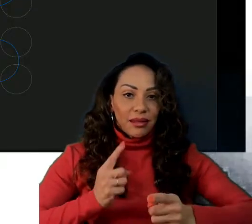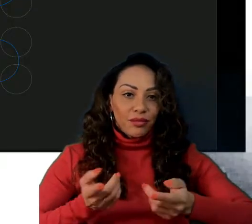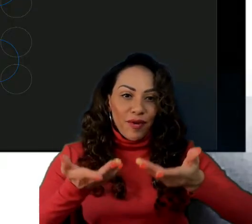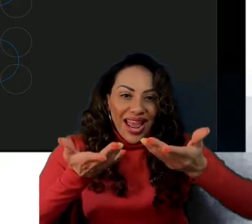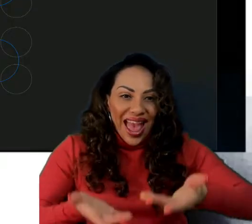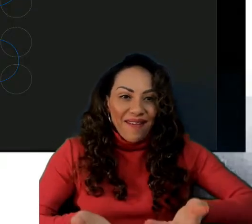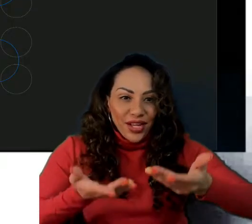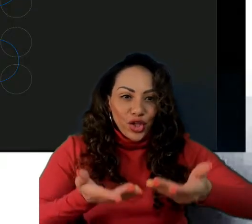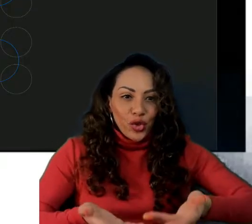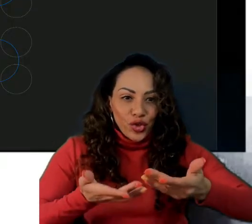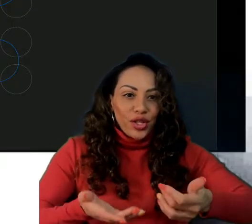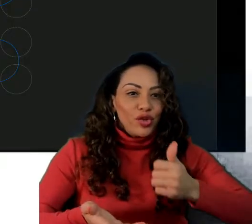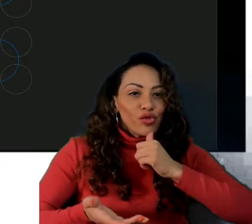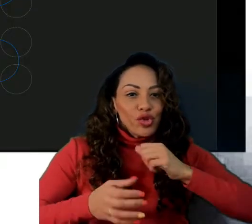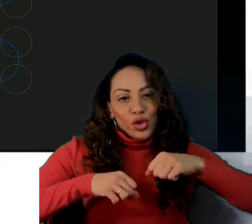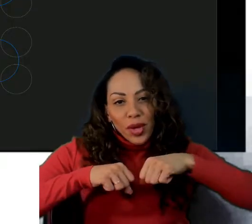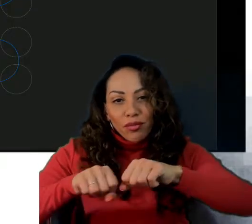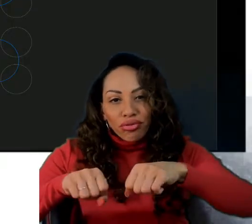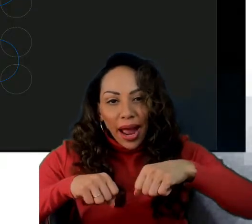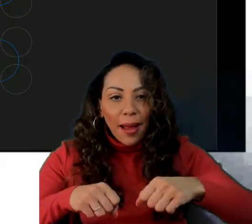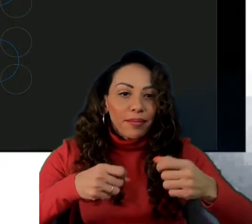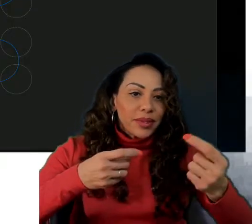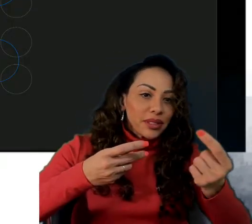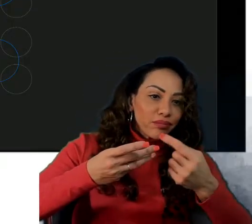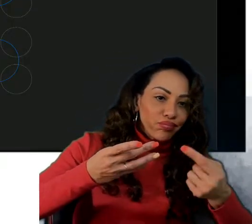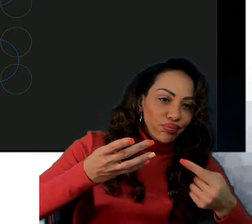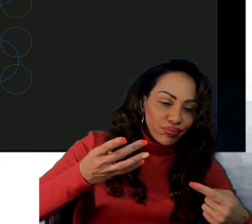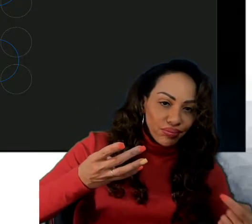And then we had this kind of design engineering